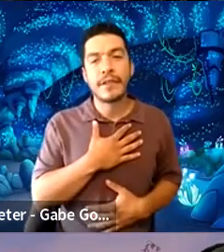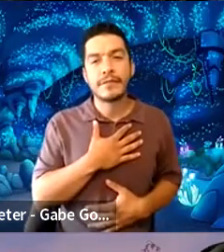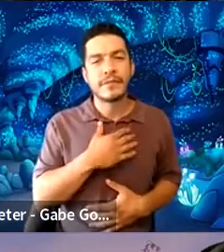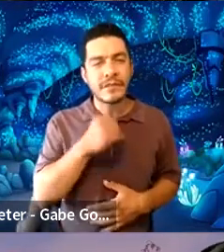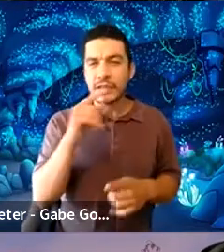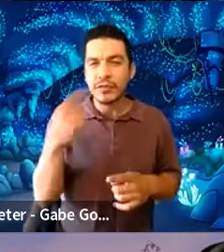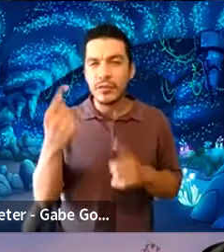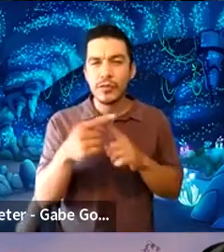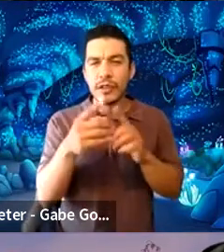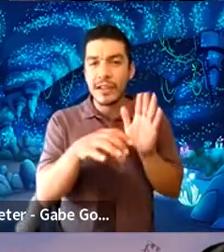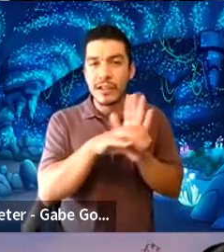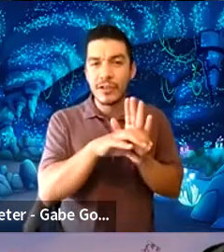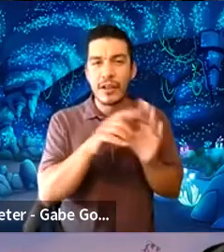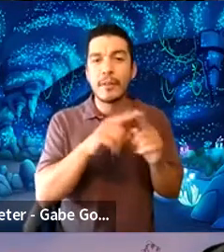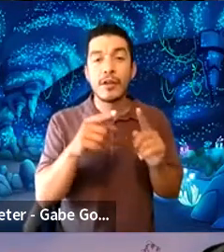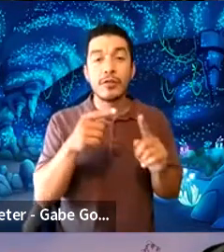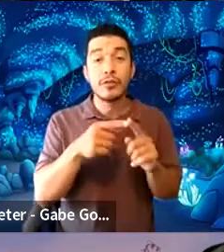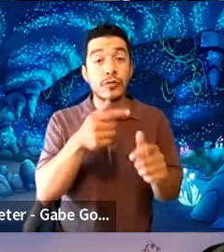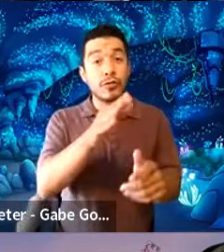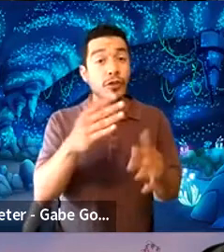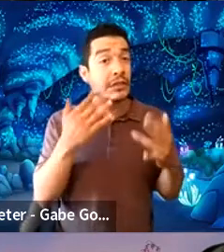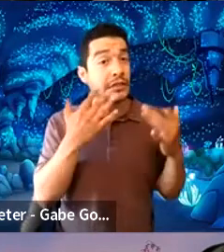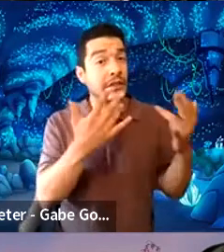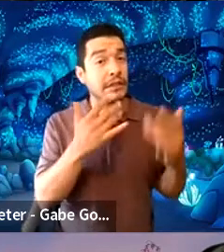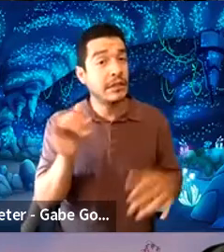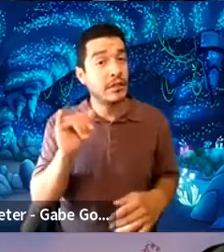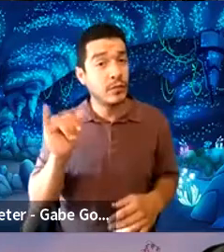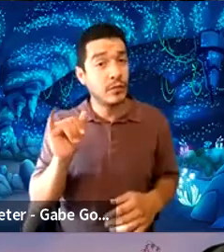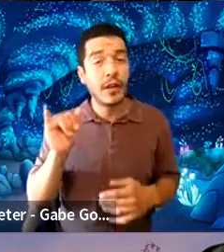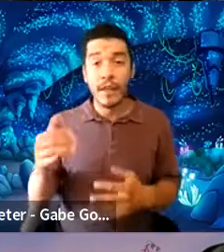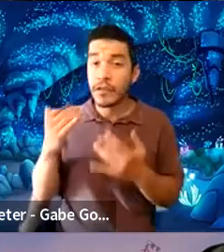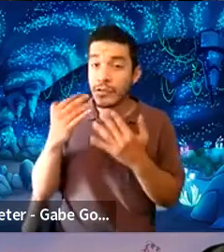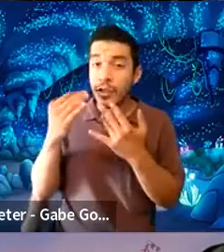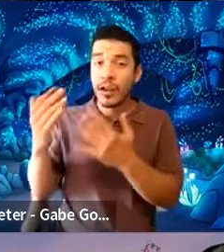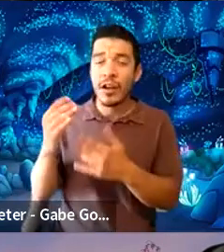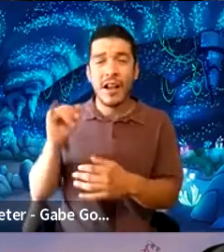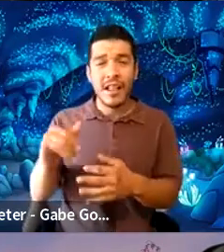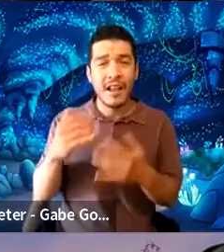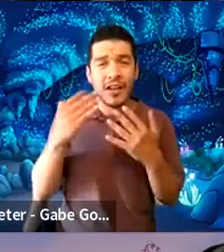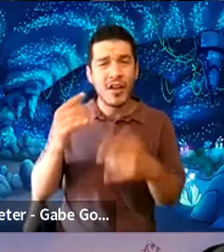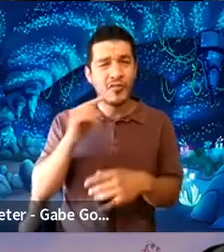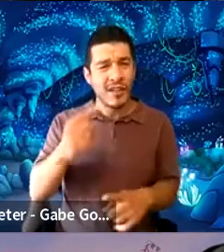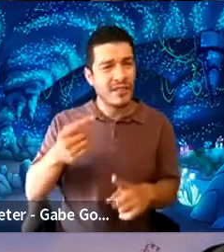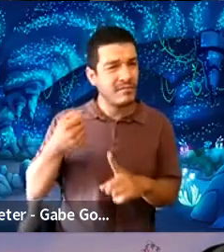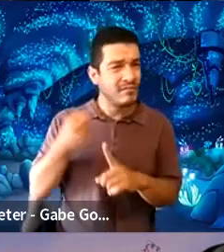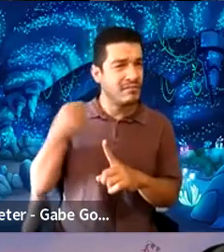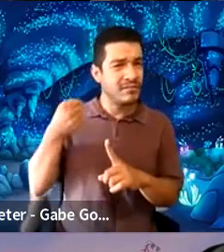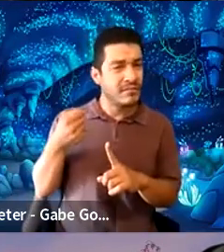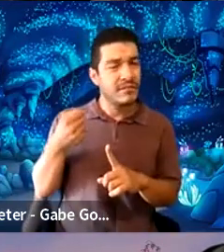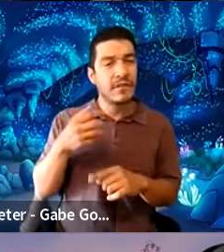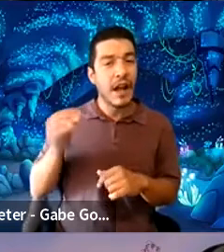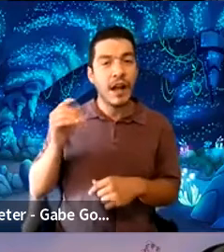not only to the character, but your singing as well, the songs. And the songs are really impactful.